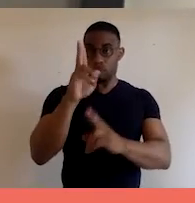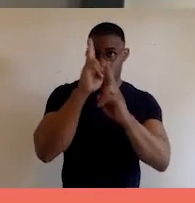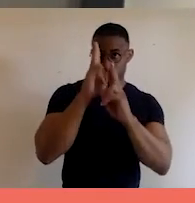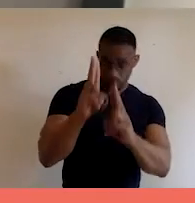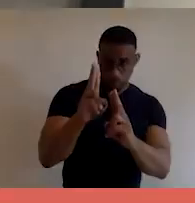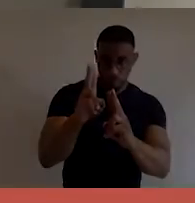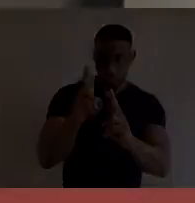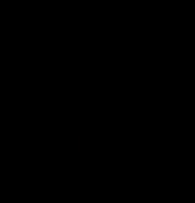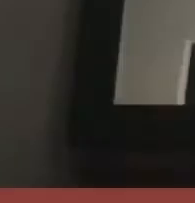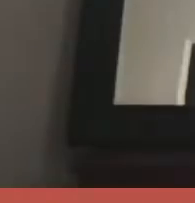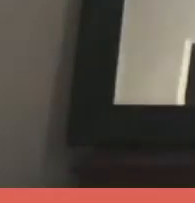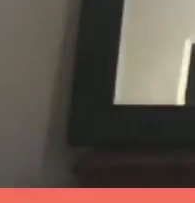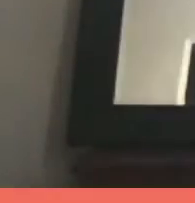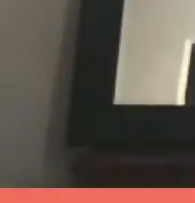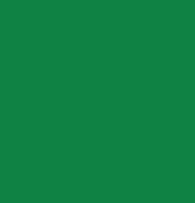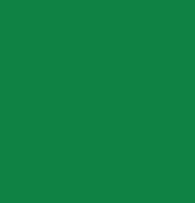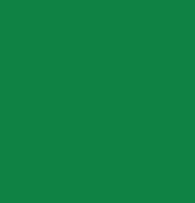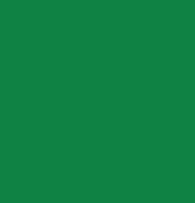maintain silence. Thank you.